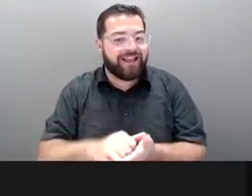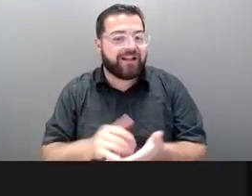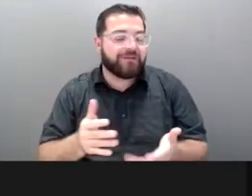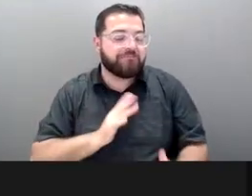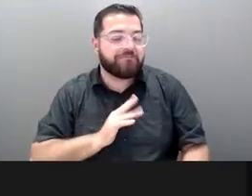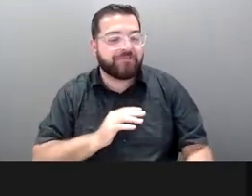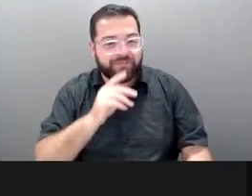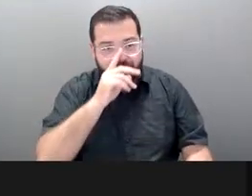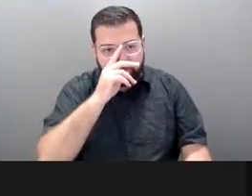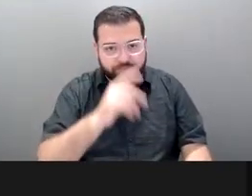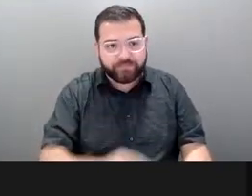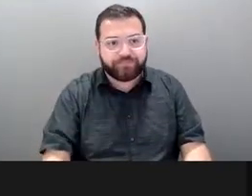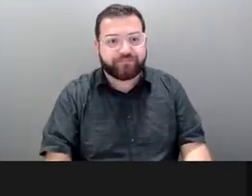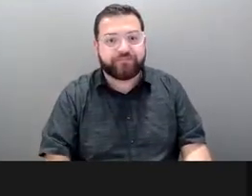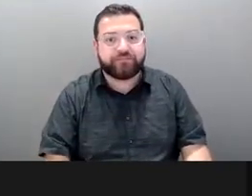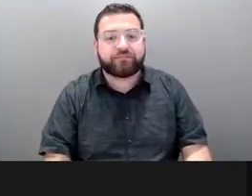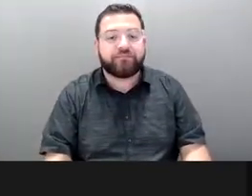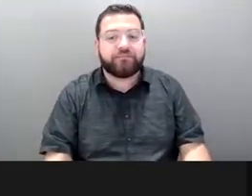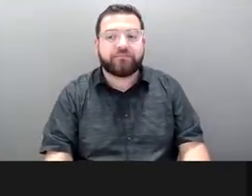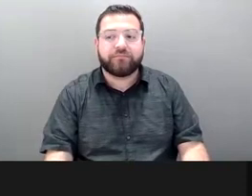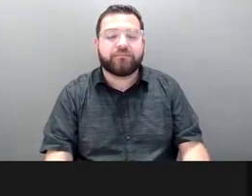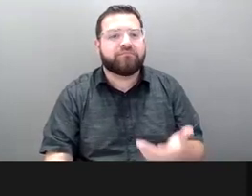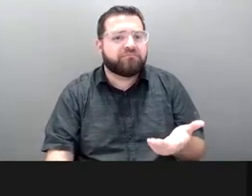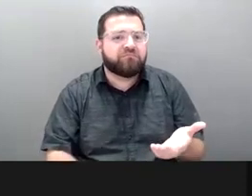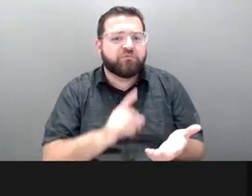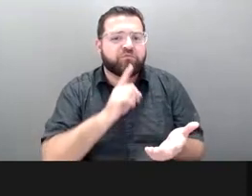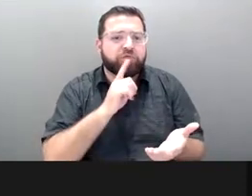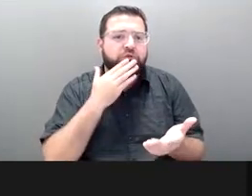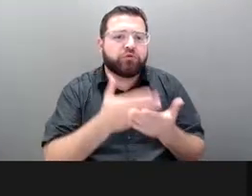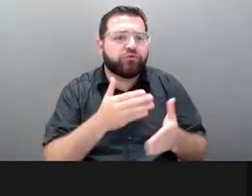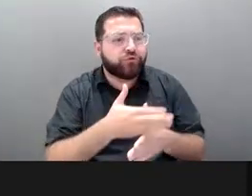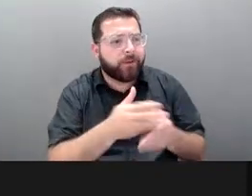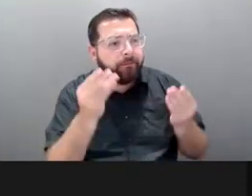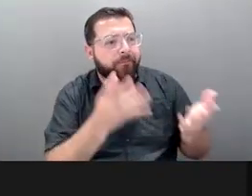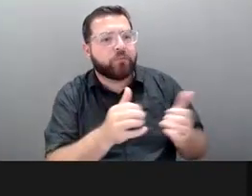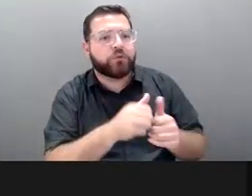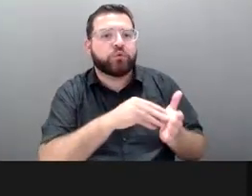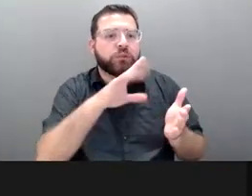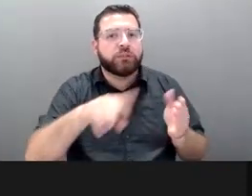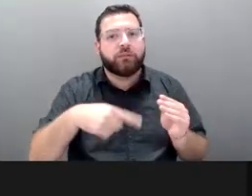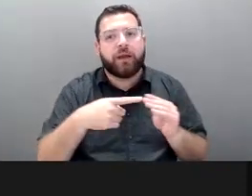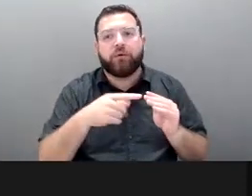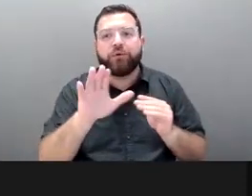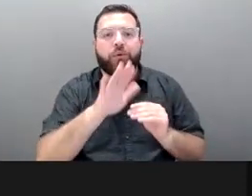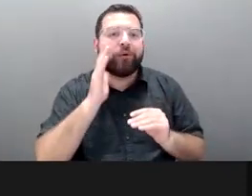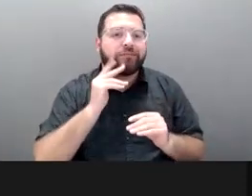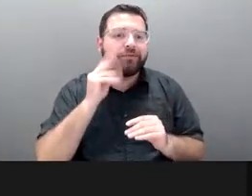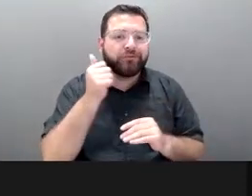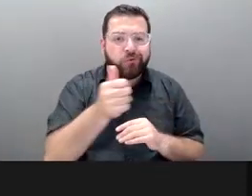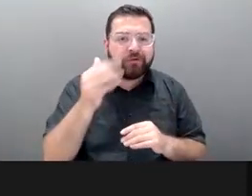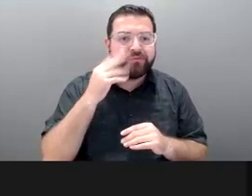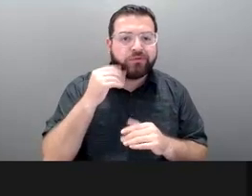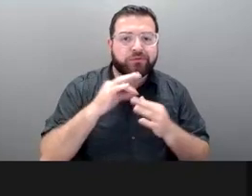it. Great. Yeah, it's really great to share that with students actually and just talk about what your experiences have been and et